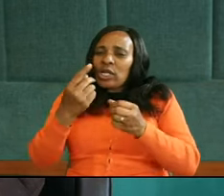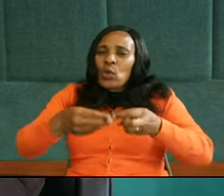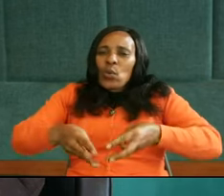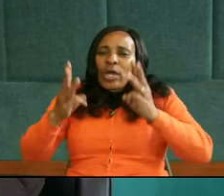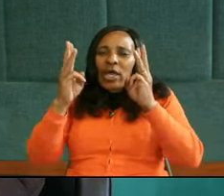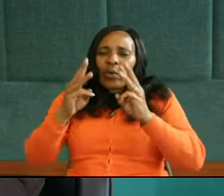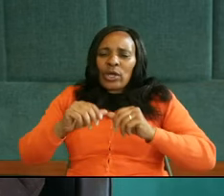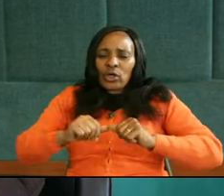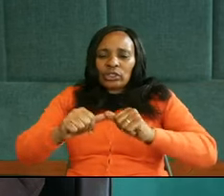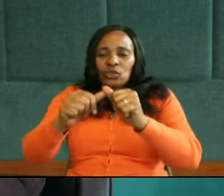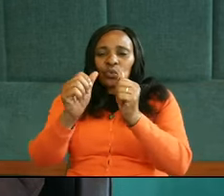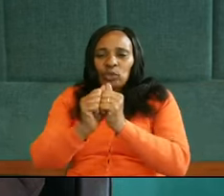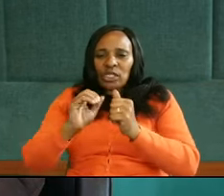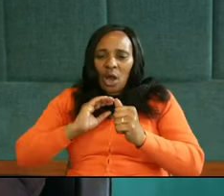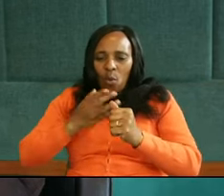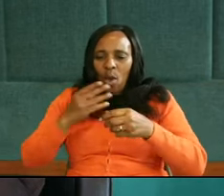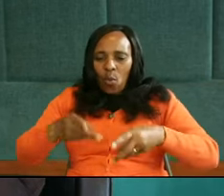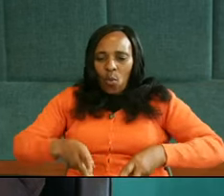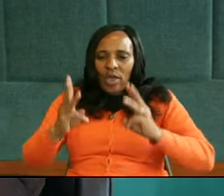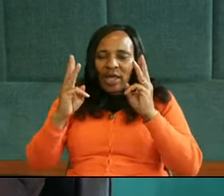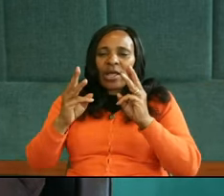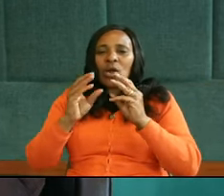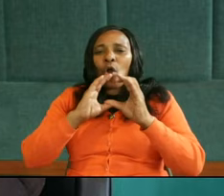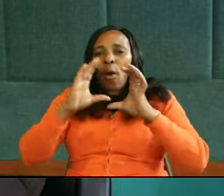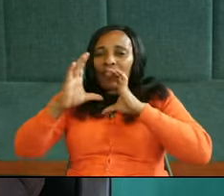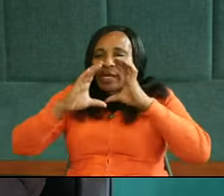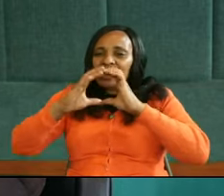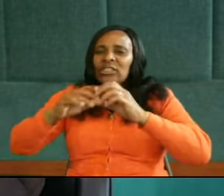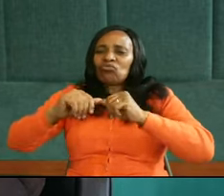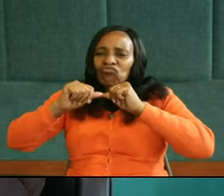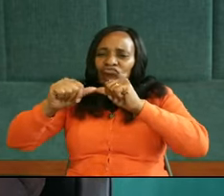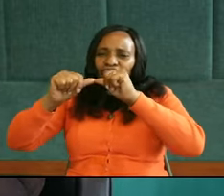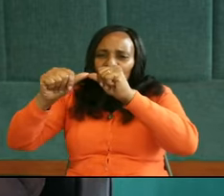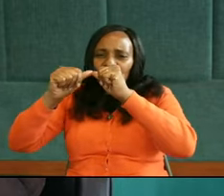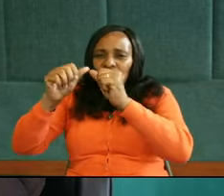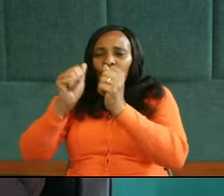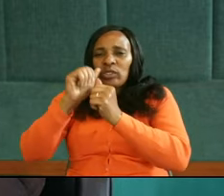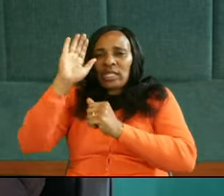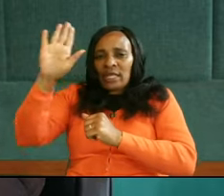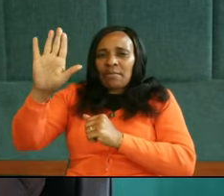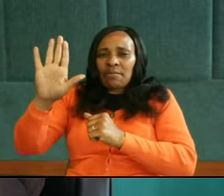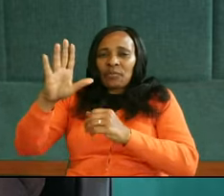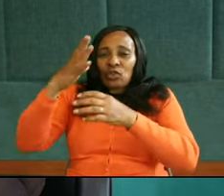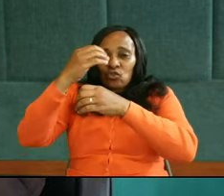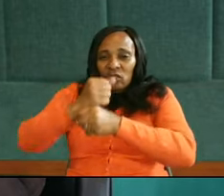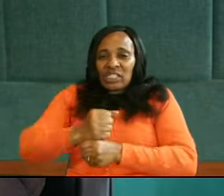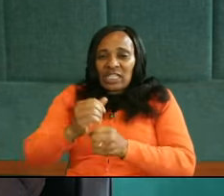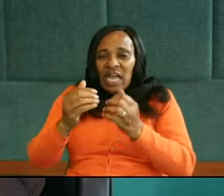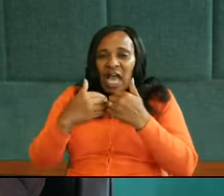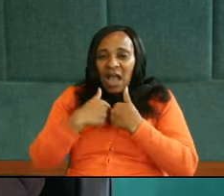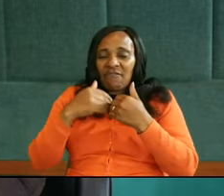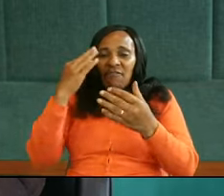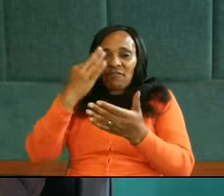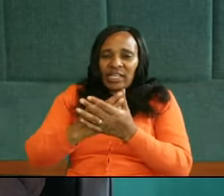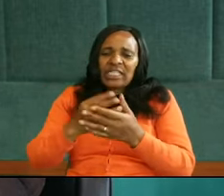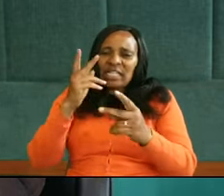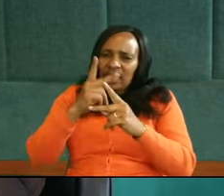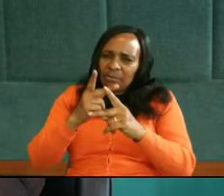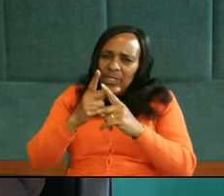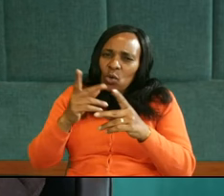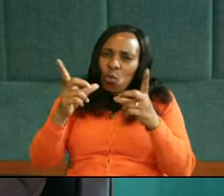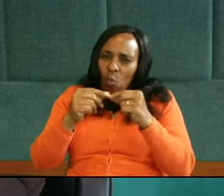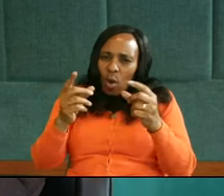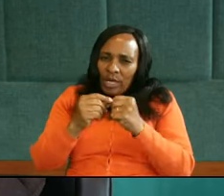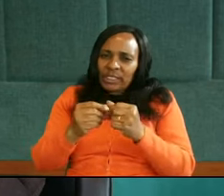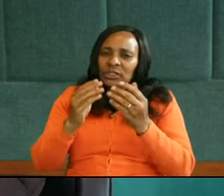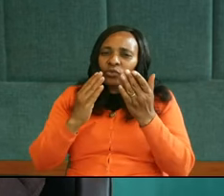our lifeline with God is having constant communication with him and trusting him, having faith in him, keeping his words word